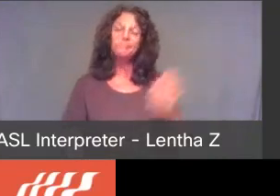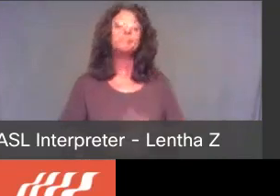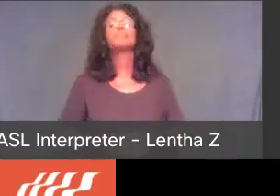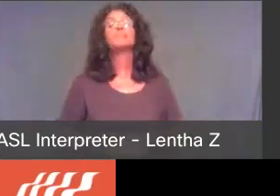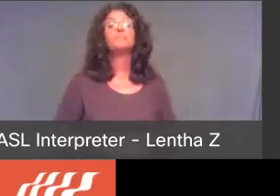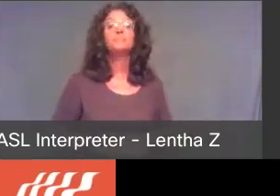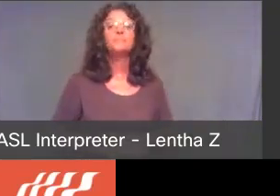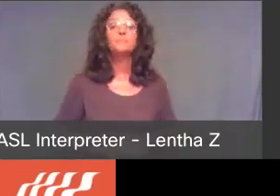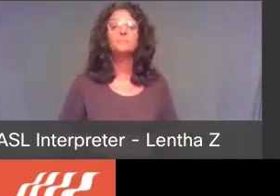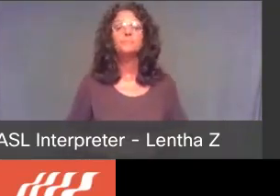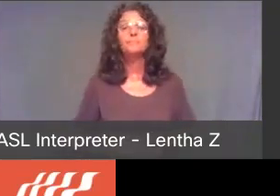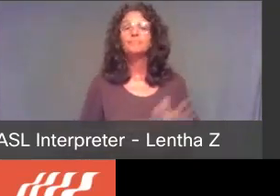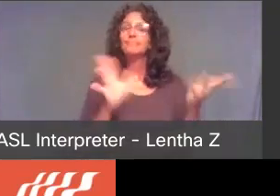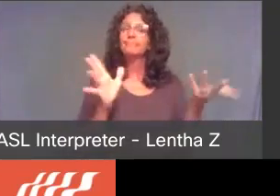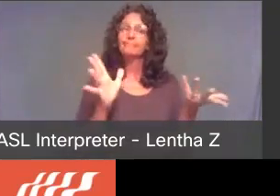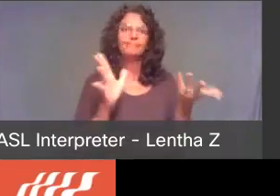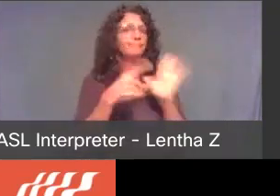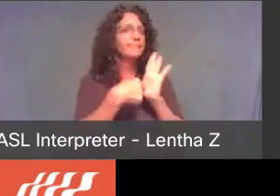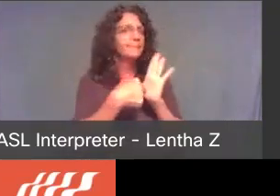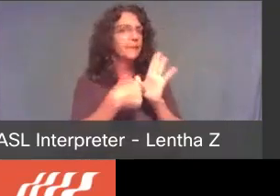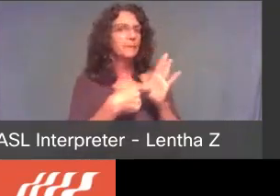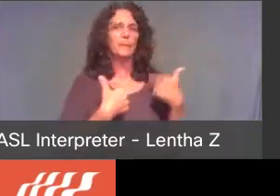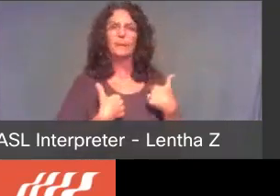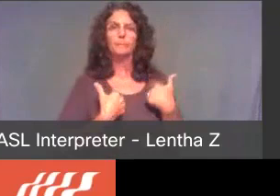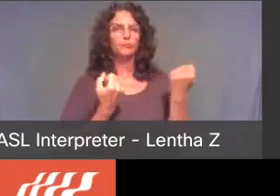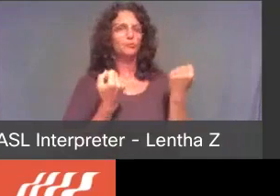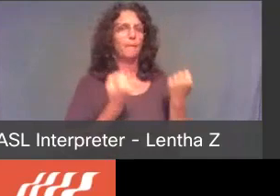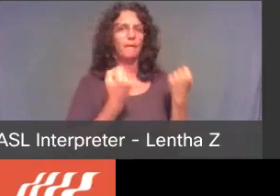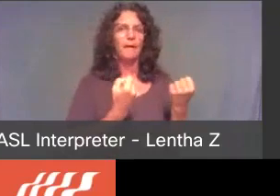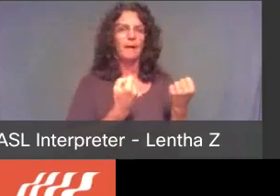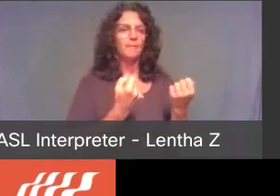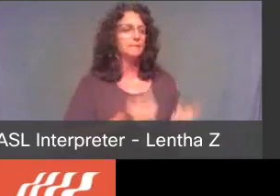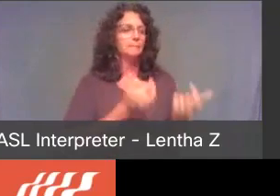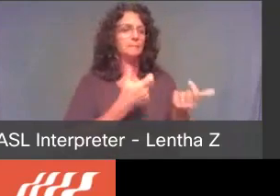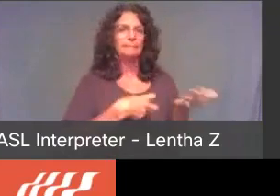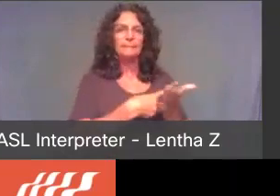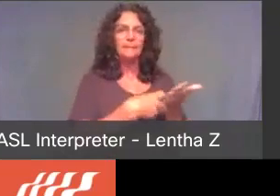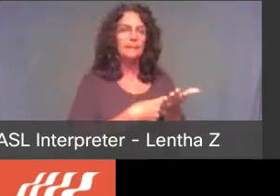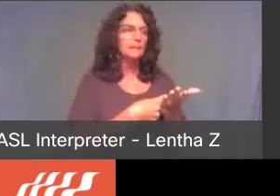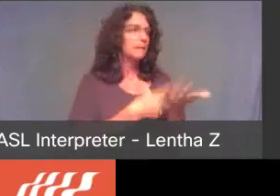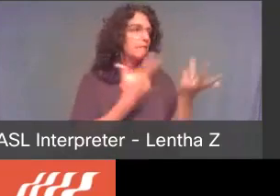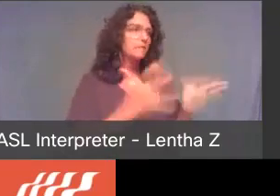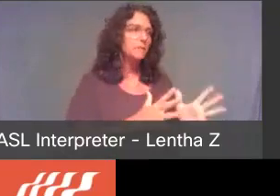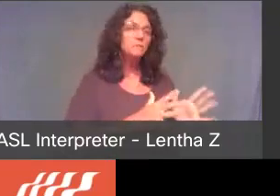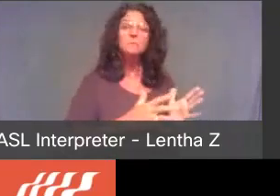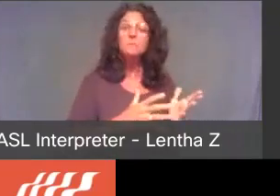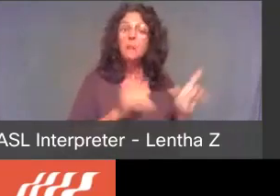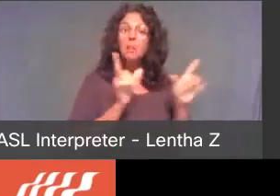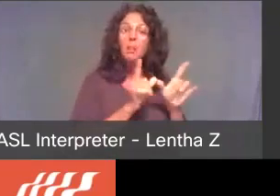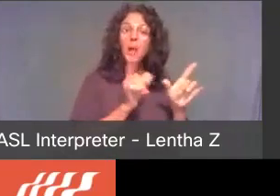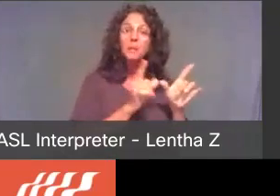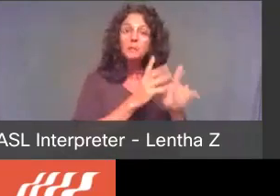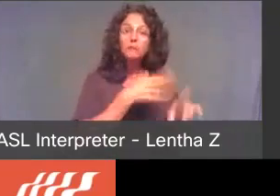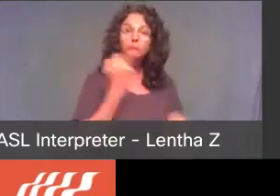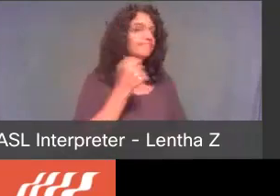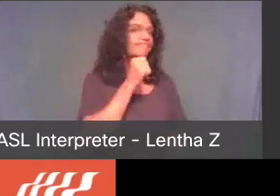was in my car and I hit a pothole, a speeding ticket, but I was able to overcome it, and I didn't get points on my license. I didn't get my license removed,